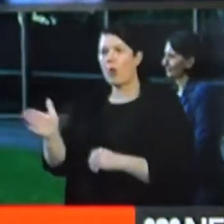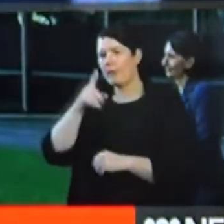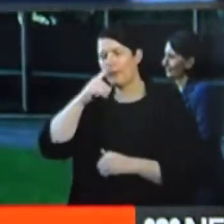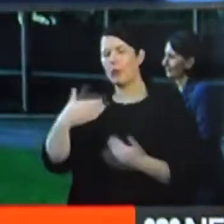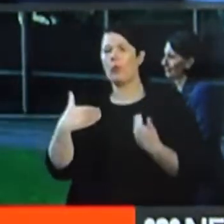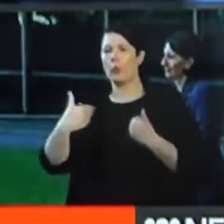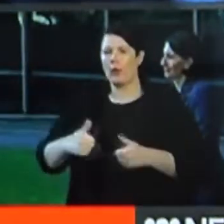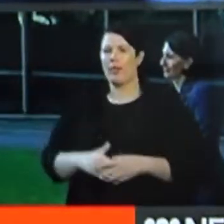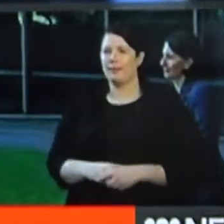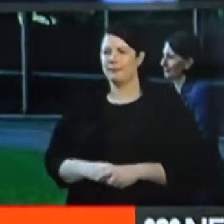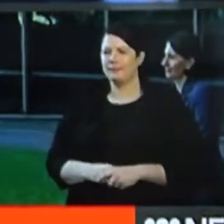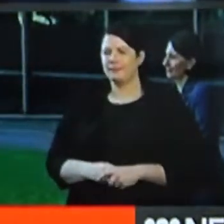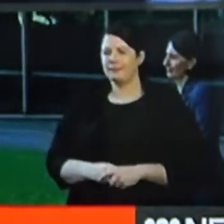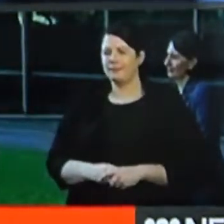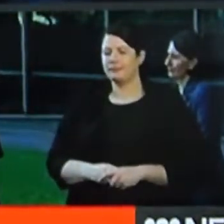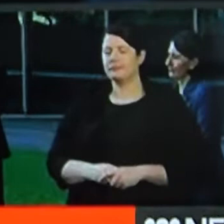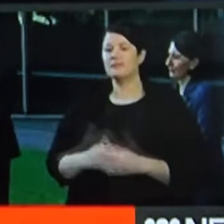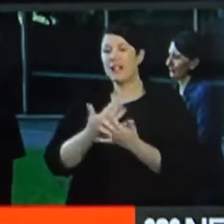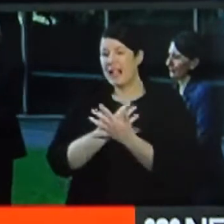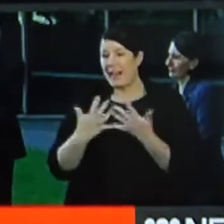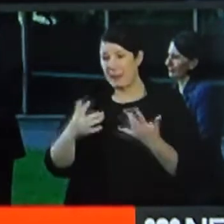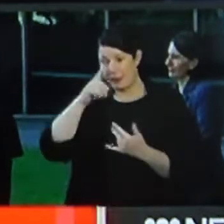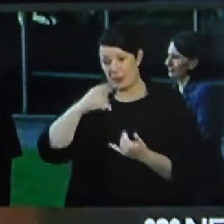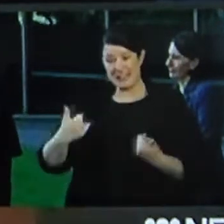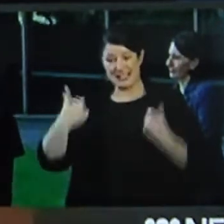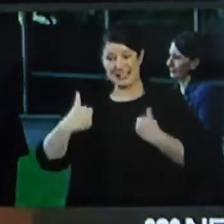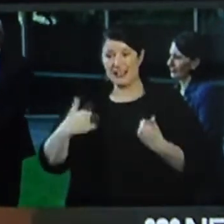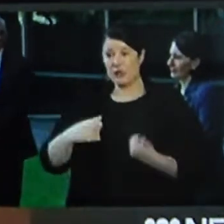Thank you for the numbers update. So we currently have